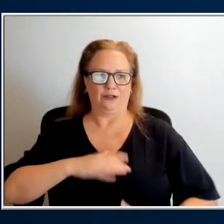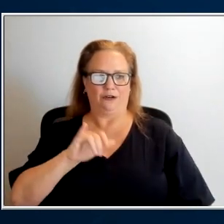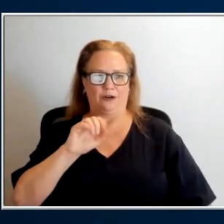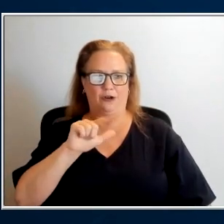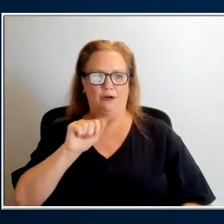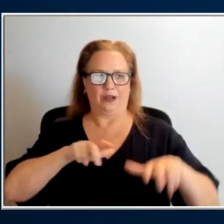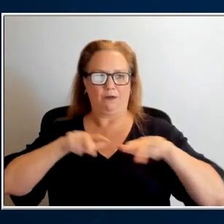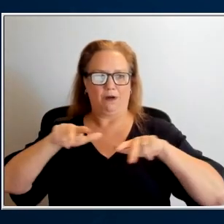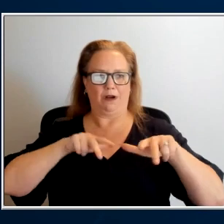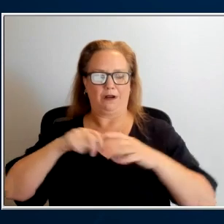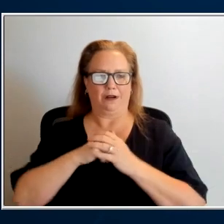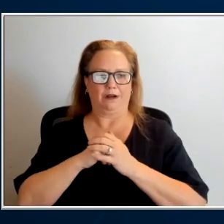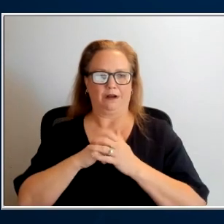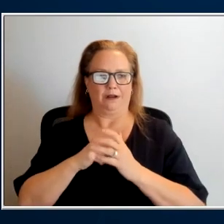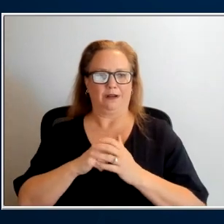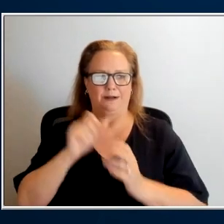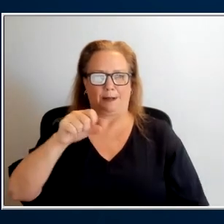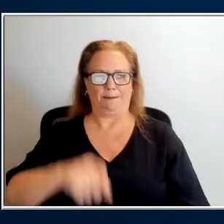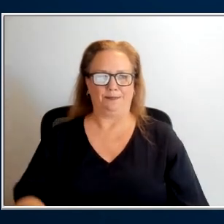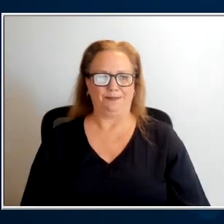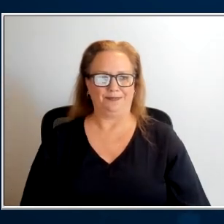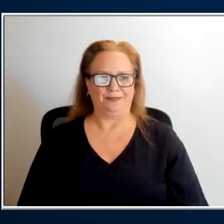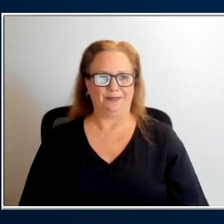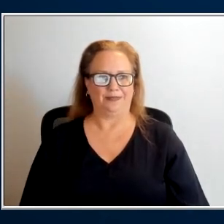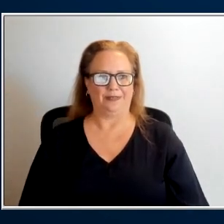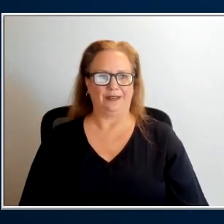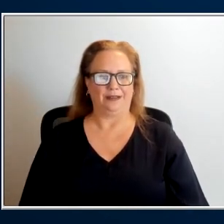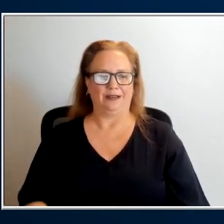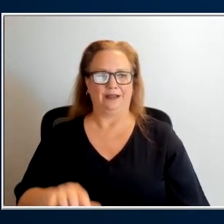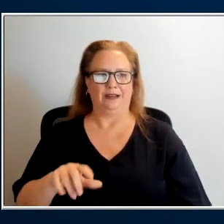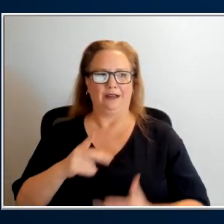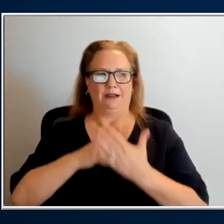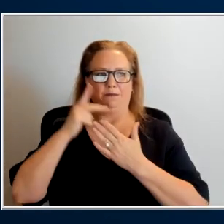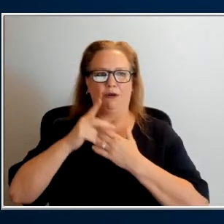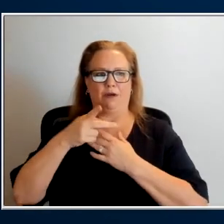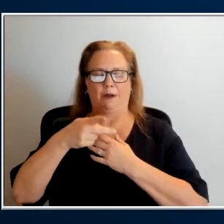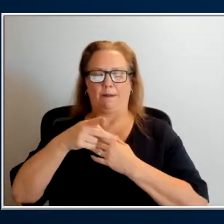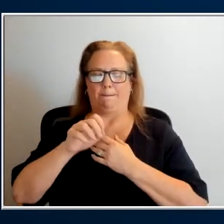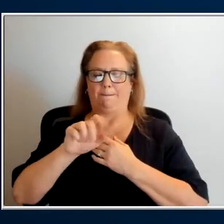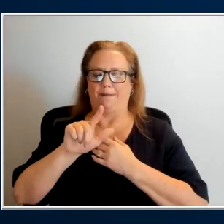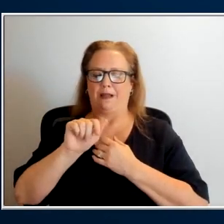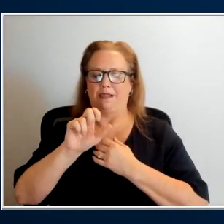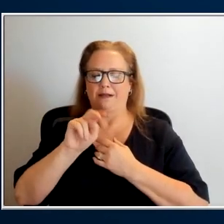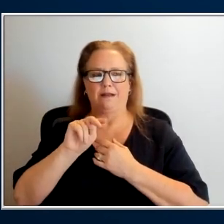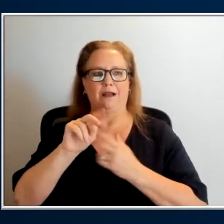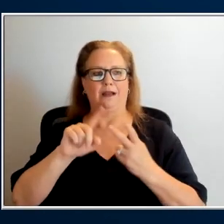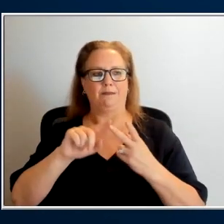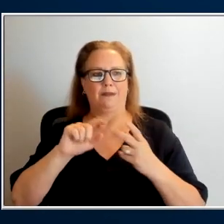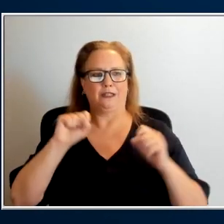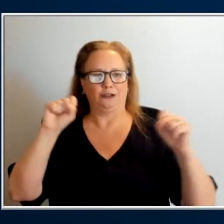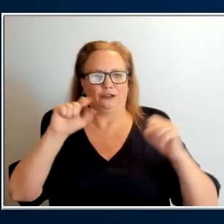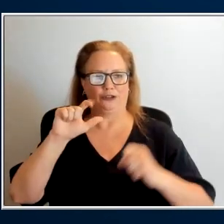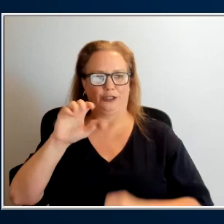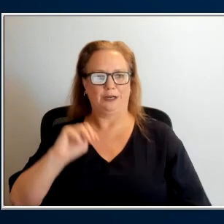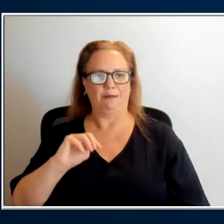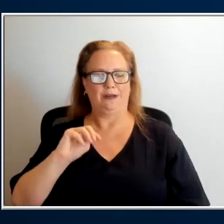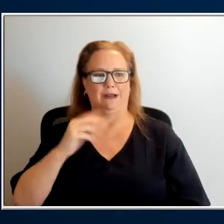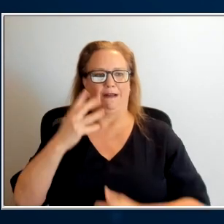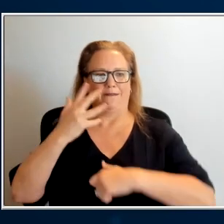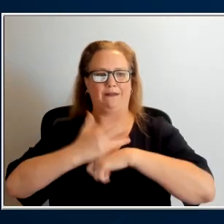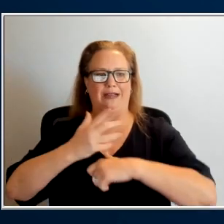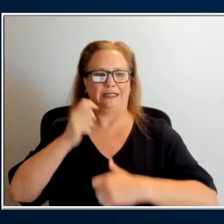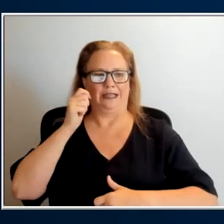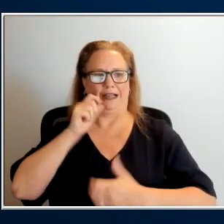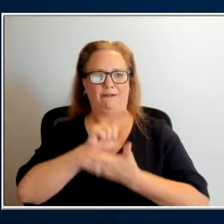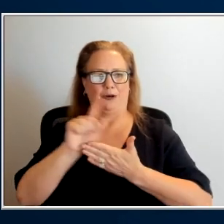those Okay. two pretty religiously. Yeah, I got this whole program with Peloton and with my gym and things like that. You know, 5 days a week, 6 days a